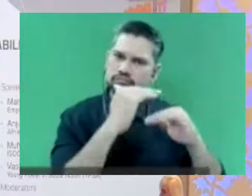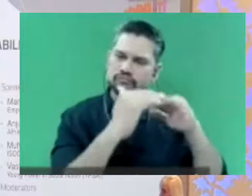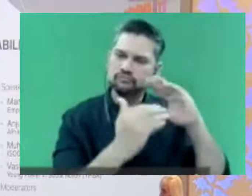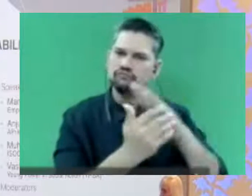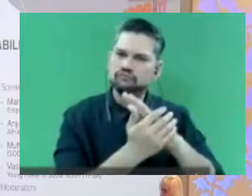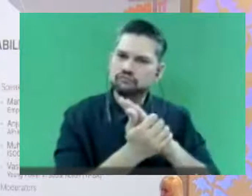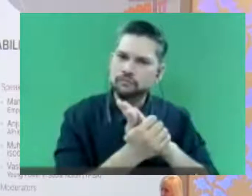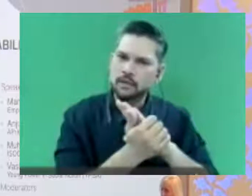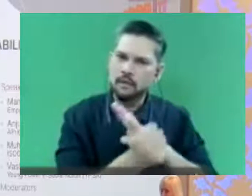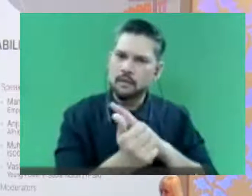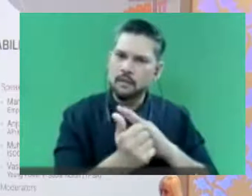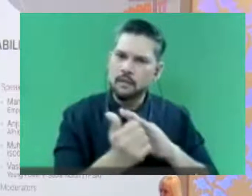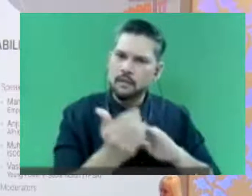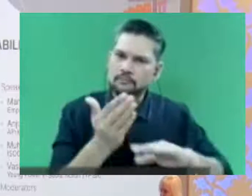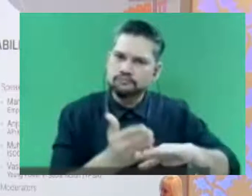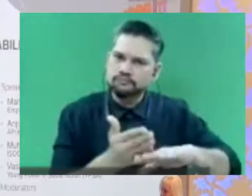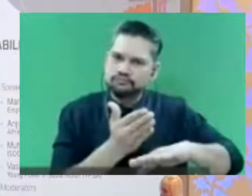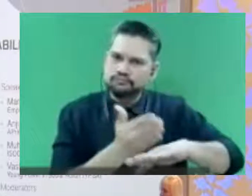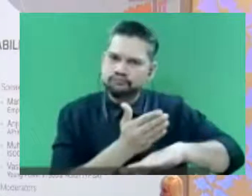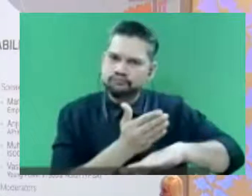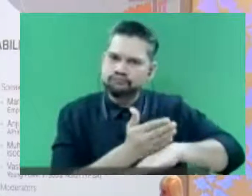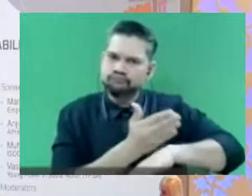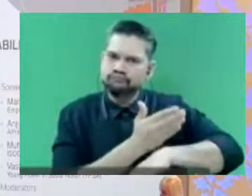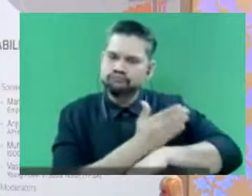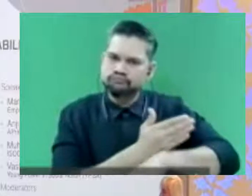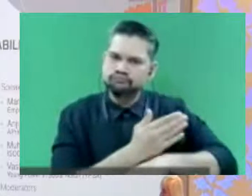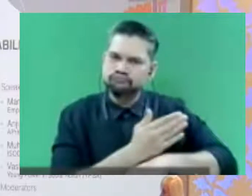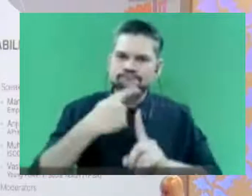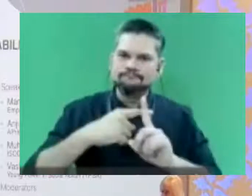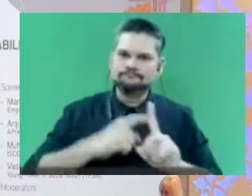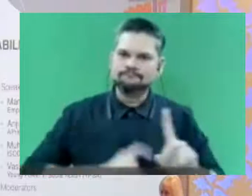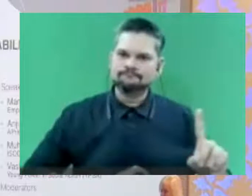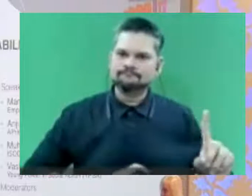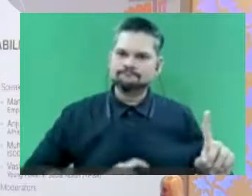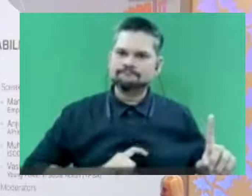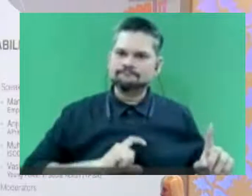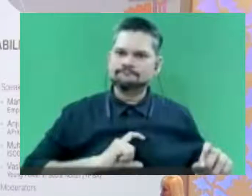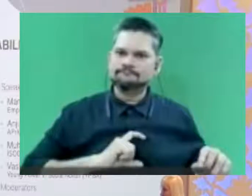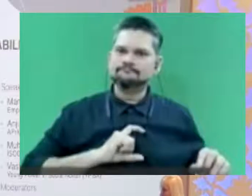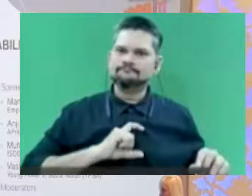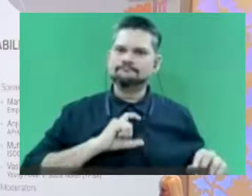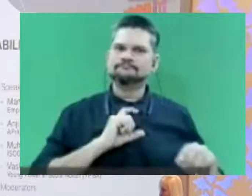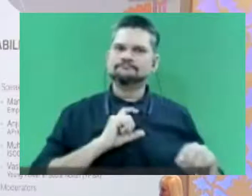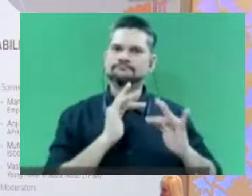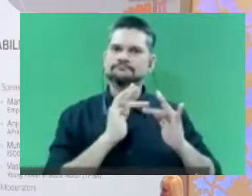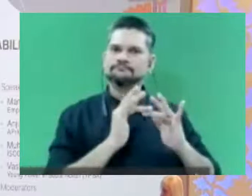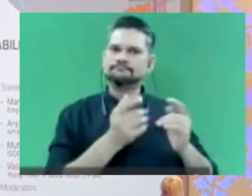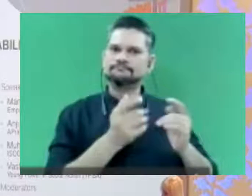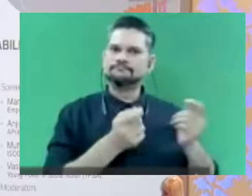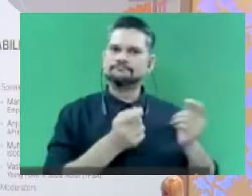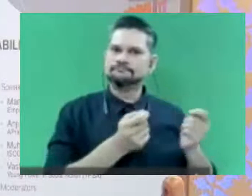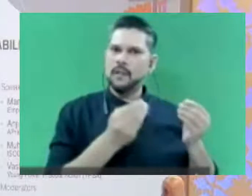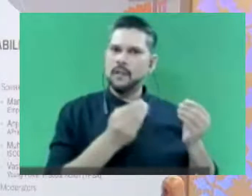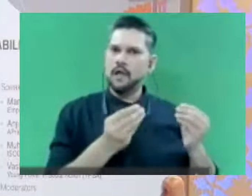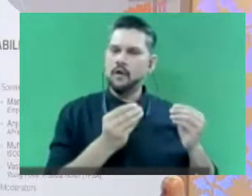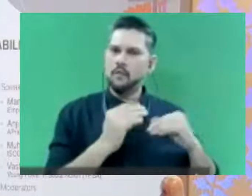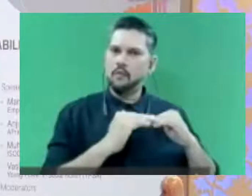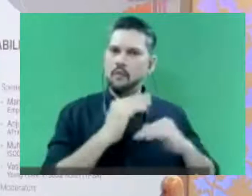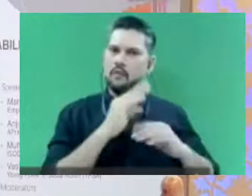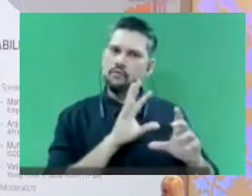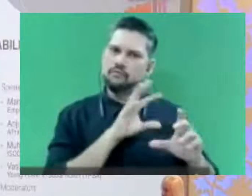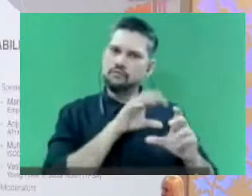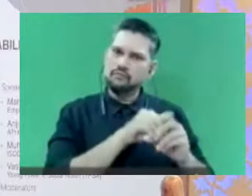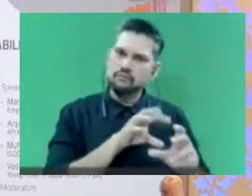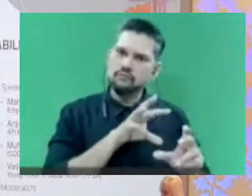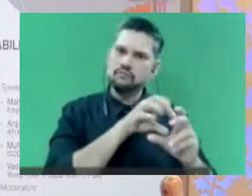time and build the confidence of an advocate in internet governance up, and then gradually move